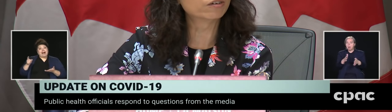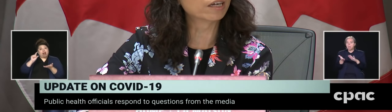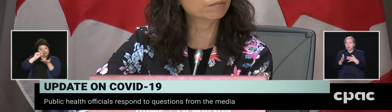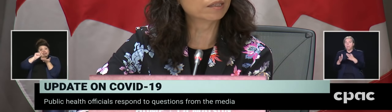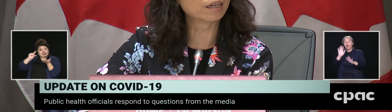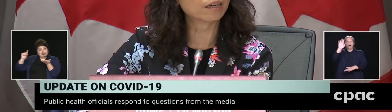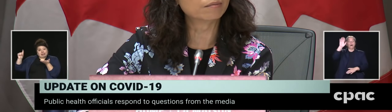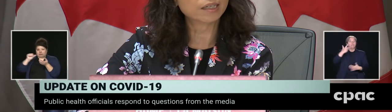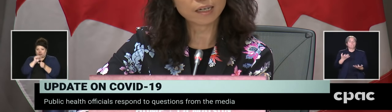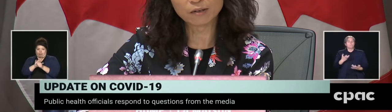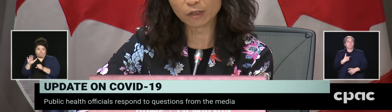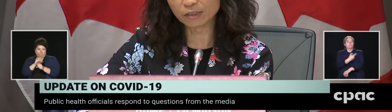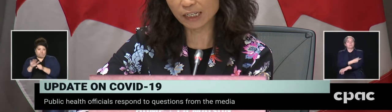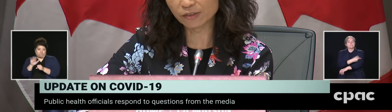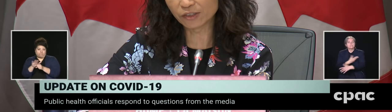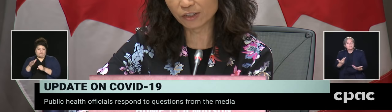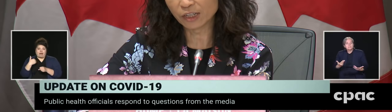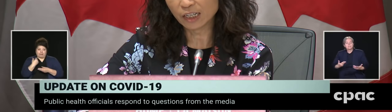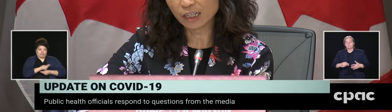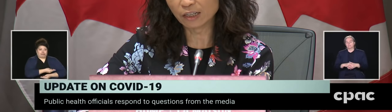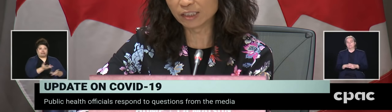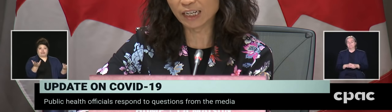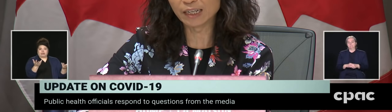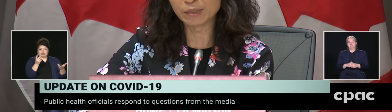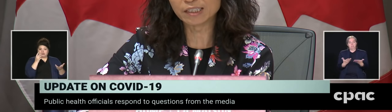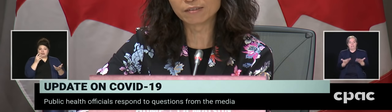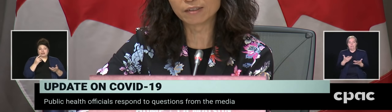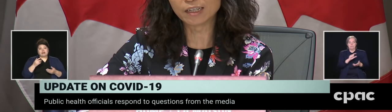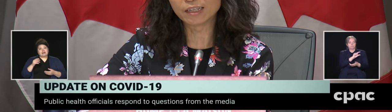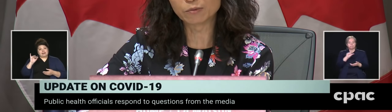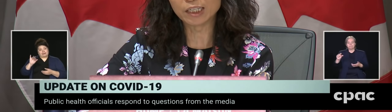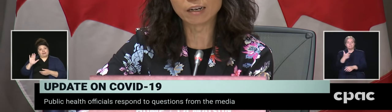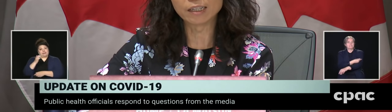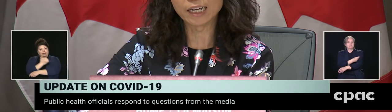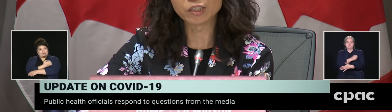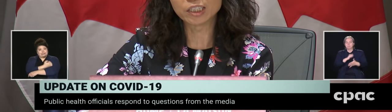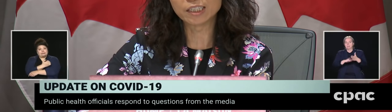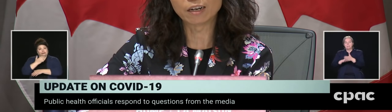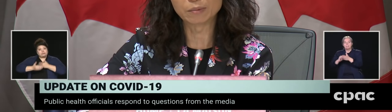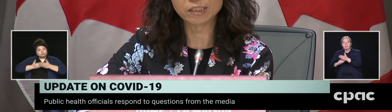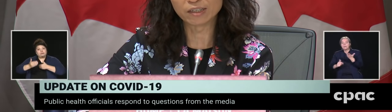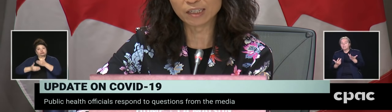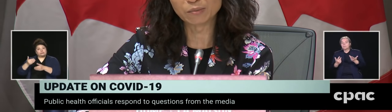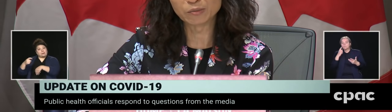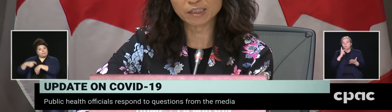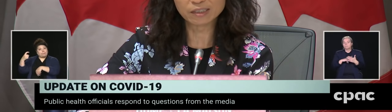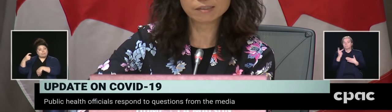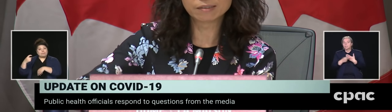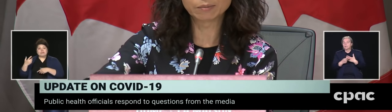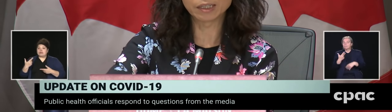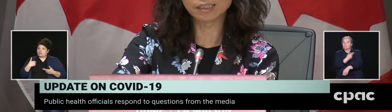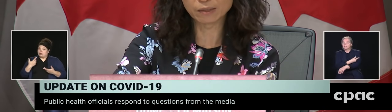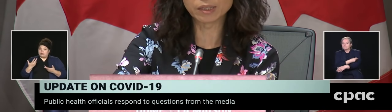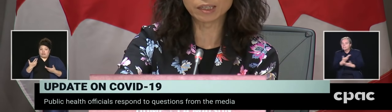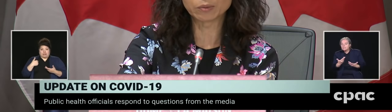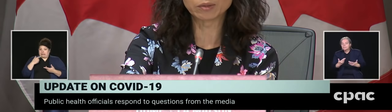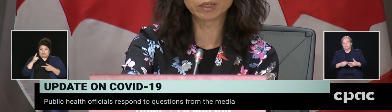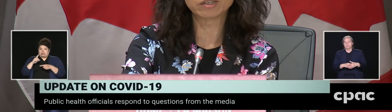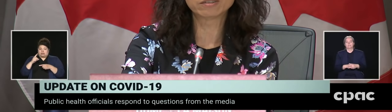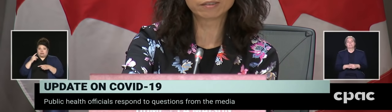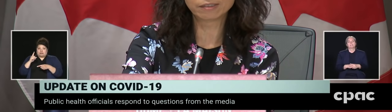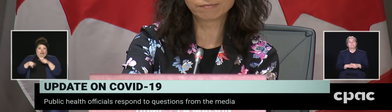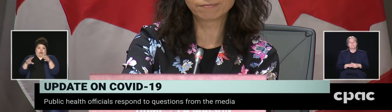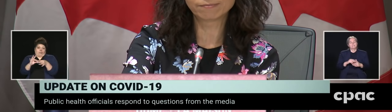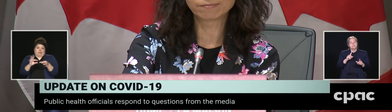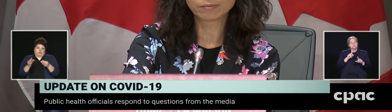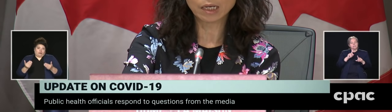vaccination programs are rolled out. So those dynamics we can't actually comment on at the moment, but it's something that we're aware